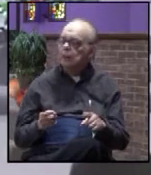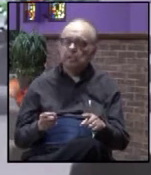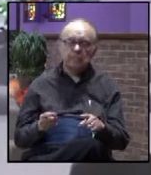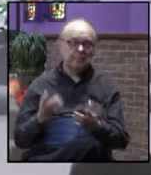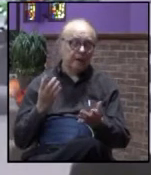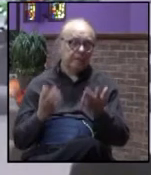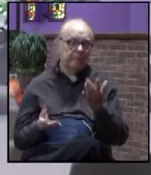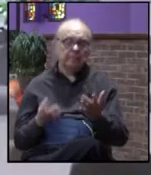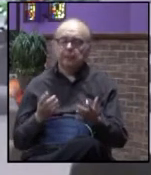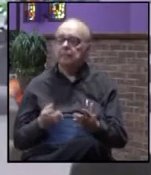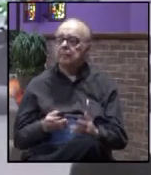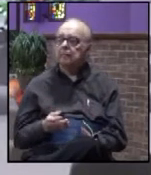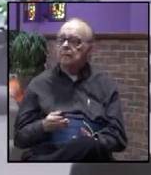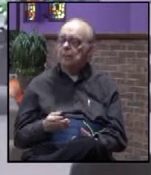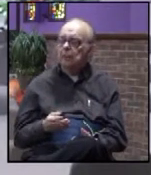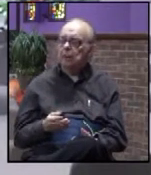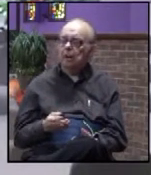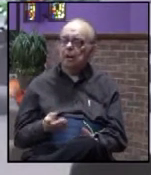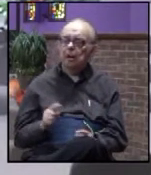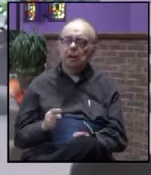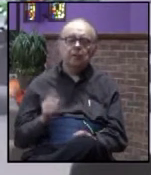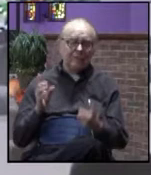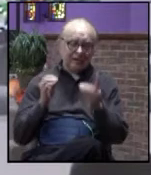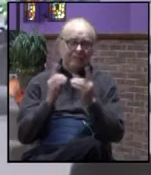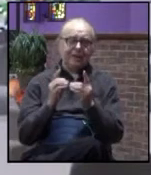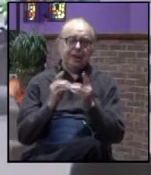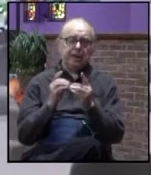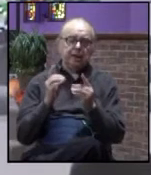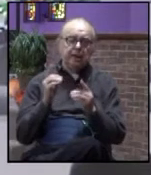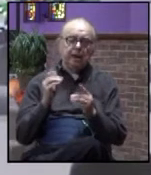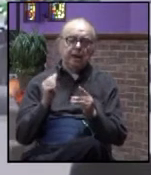maybe when you were dating,